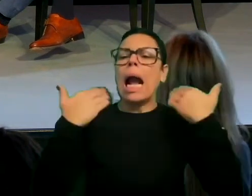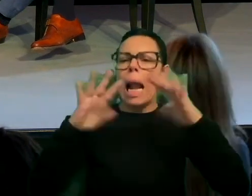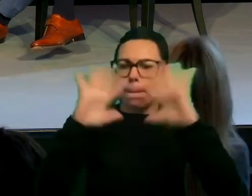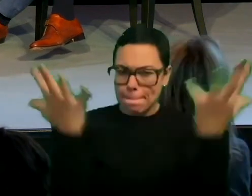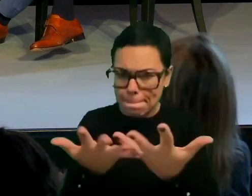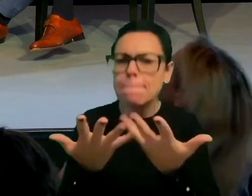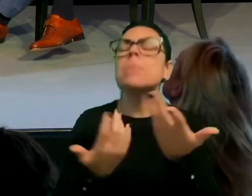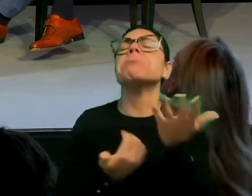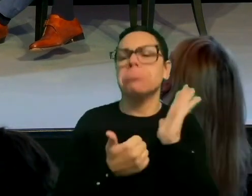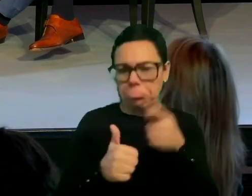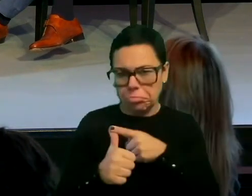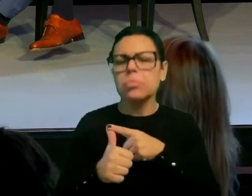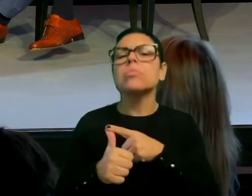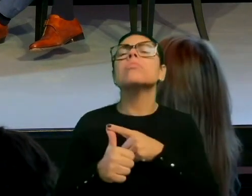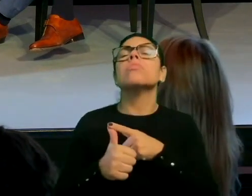a price for that?